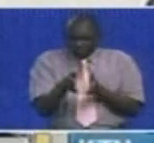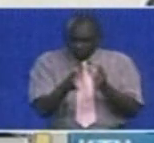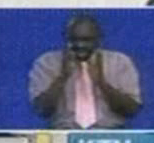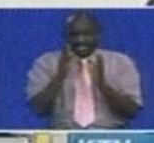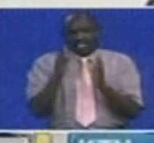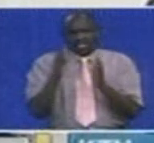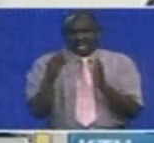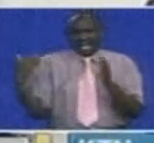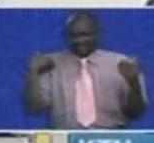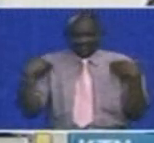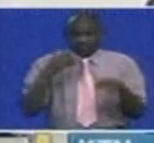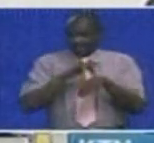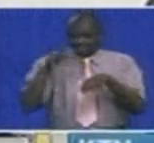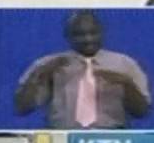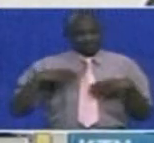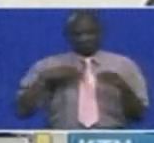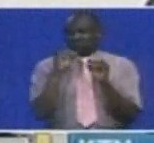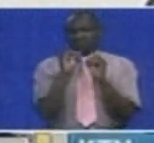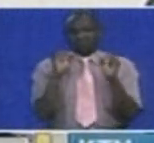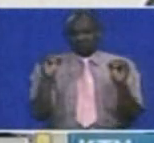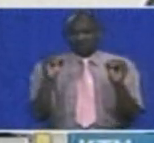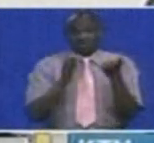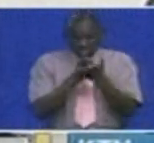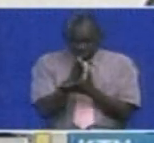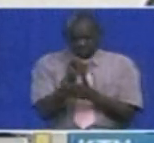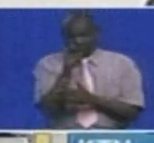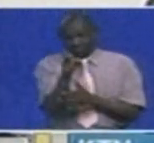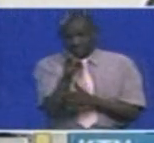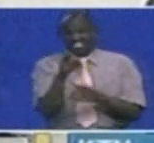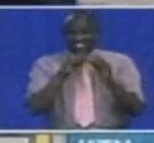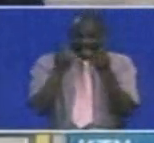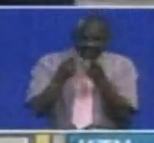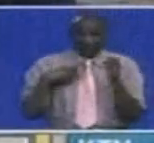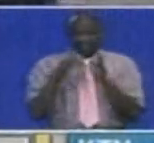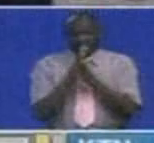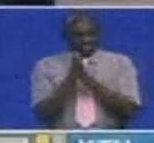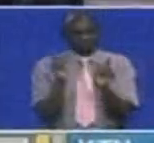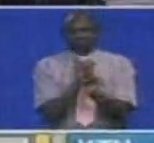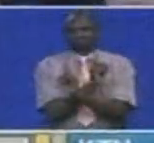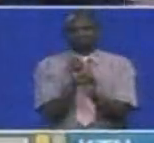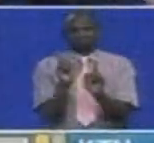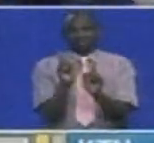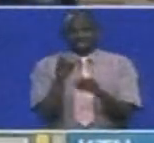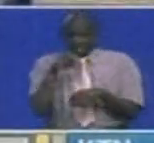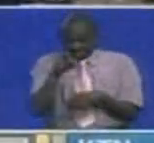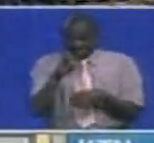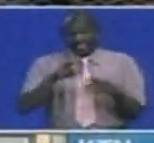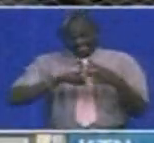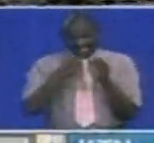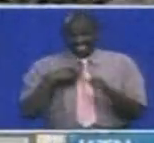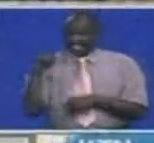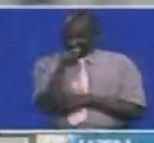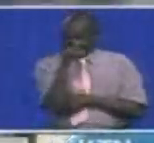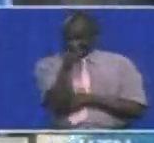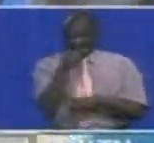haidhuru mtu yeyote kupitia kwa pengine kabila ama dini. The operation started in Isli, Nairobi,